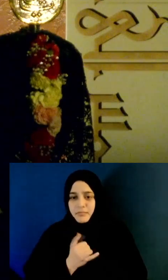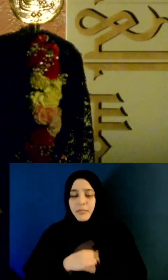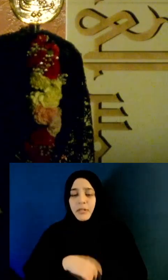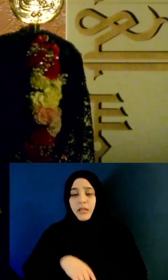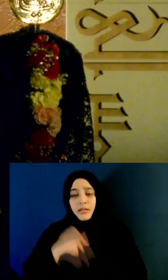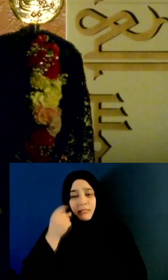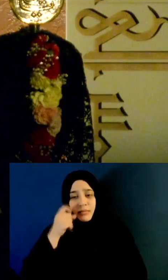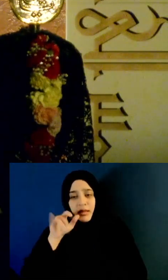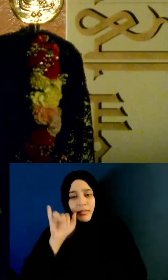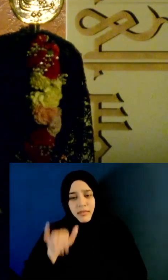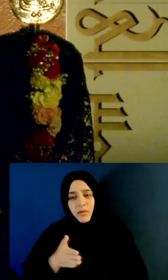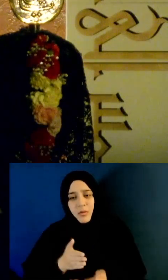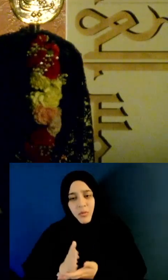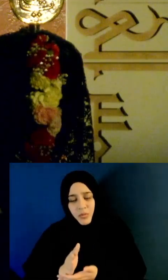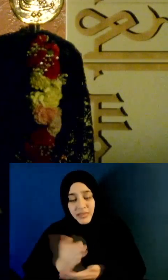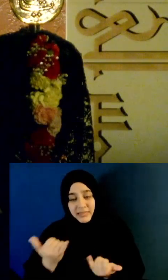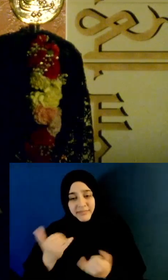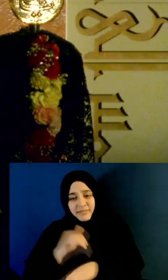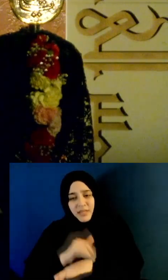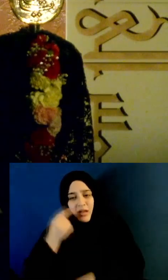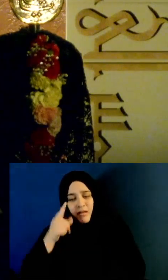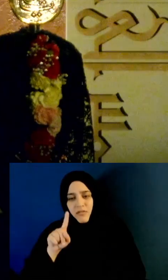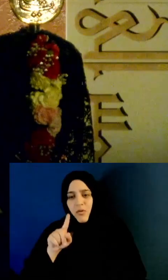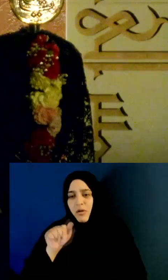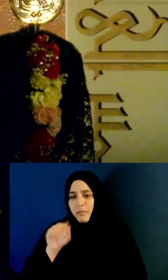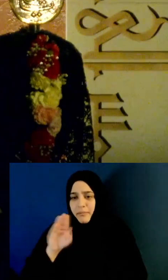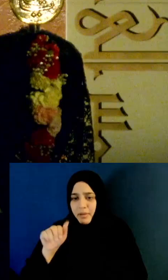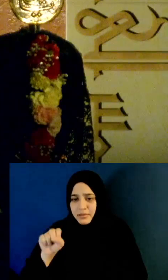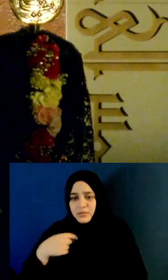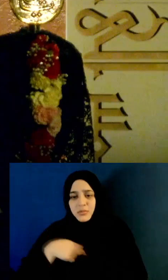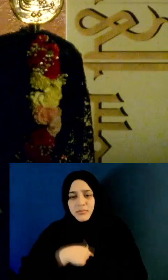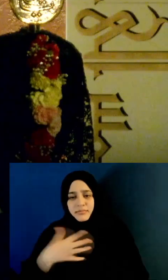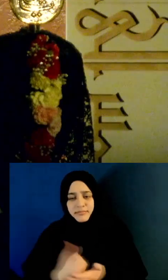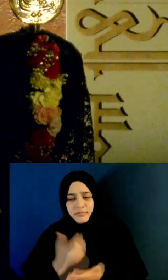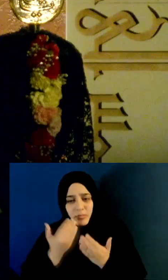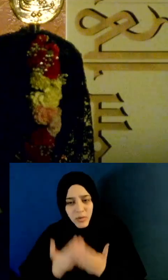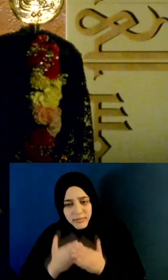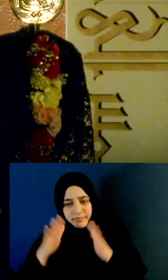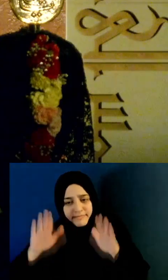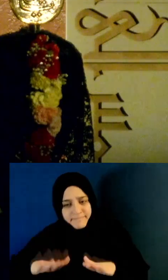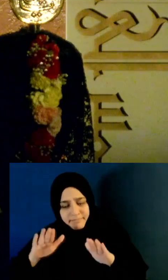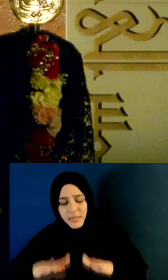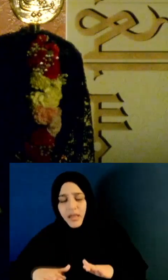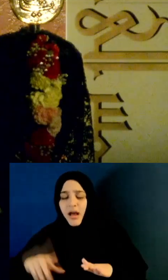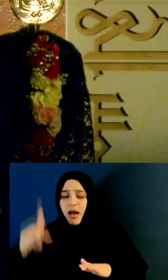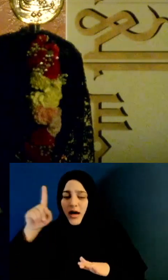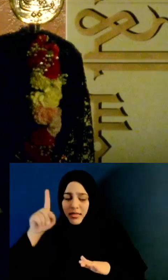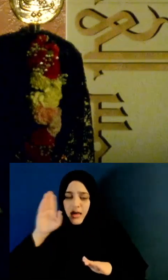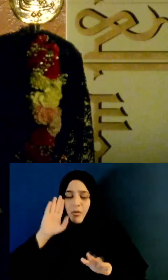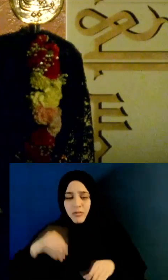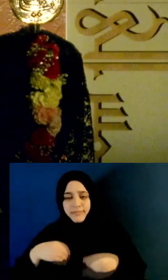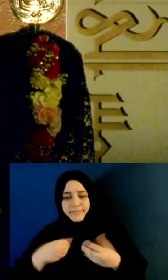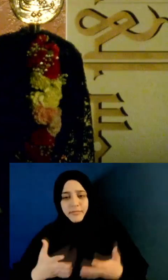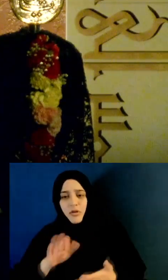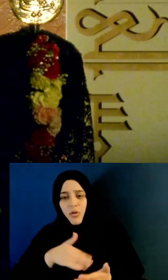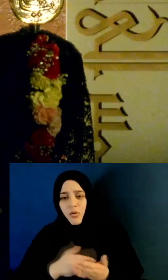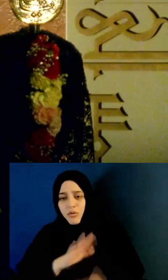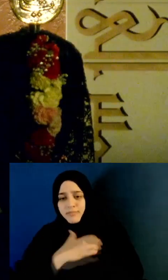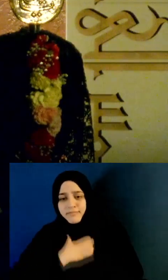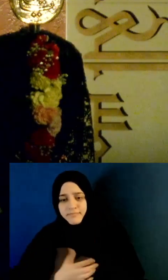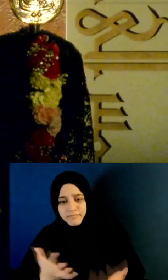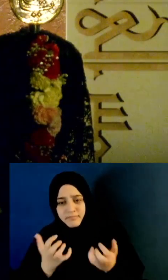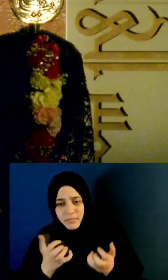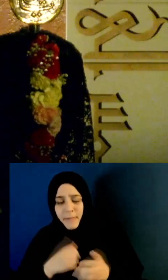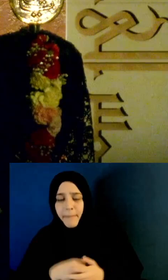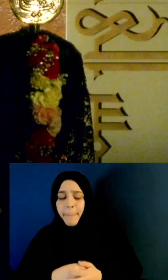pray Allah fulfill our legitimate desires. Allah grant us with the ziyara of Abu al-Fadl al-Abbas